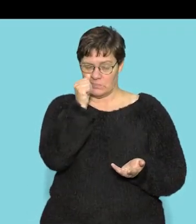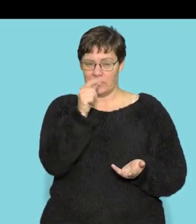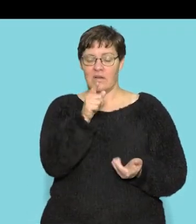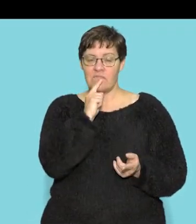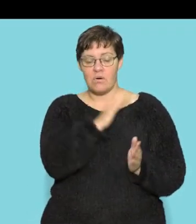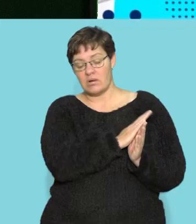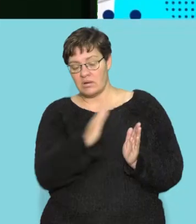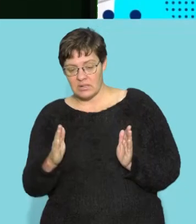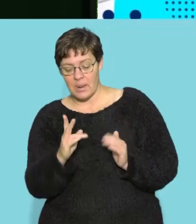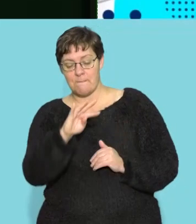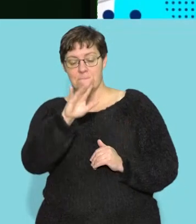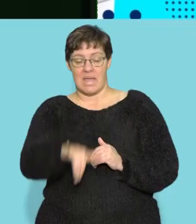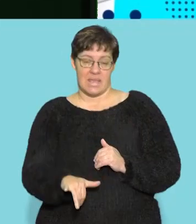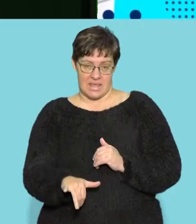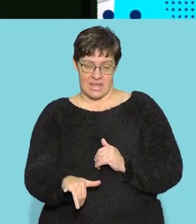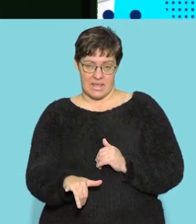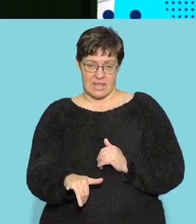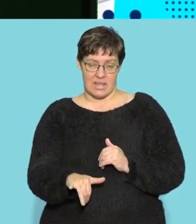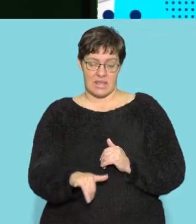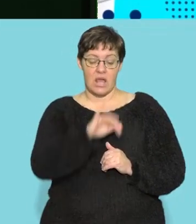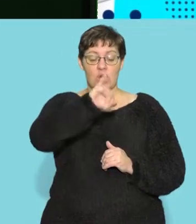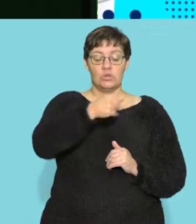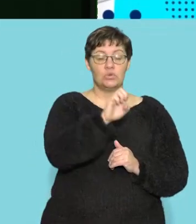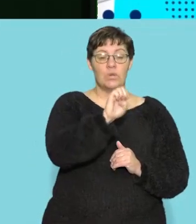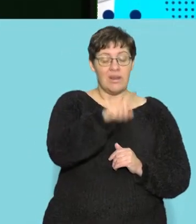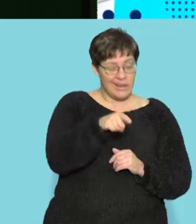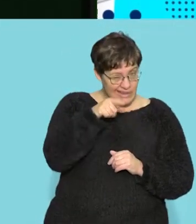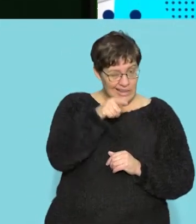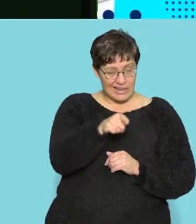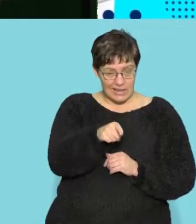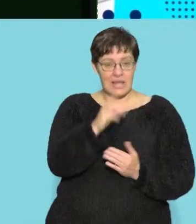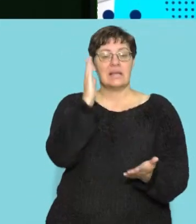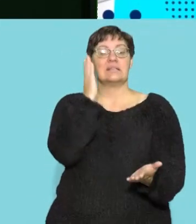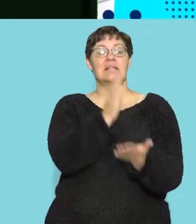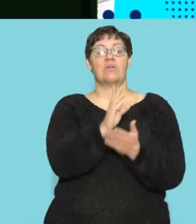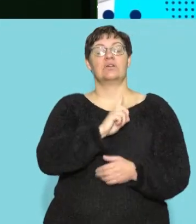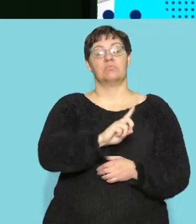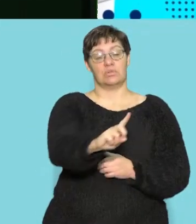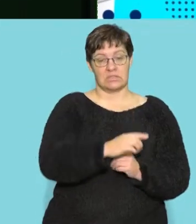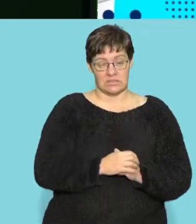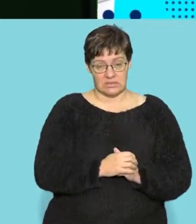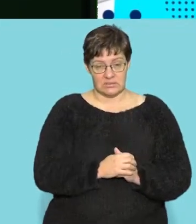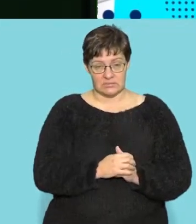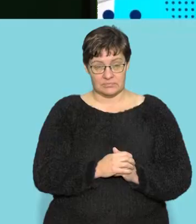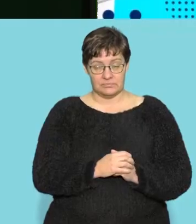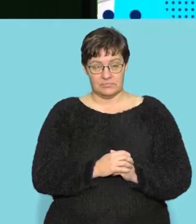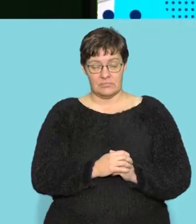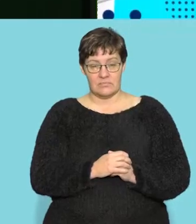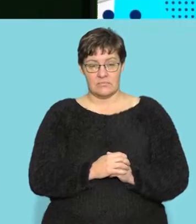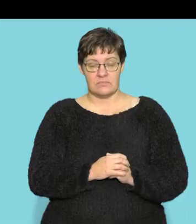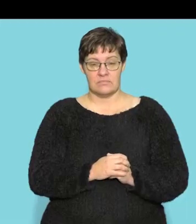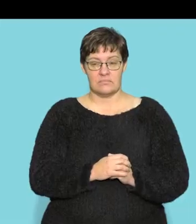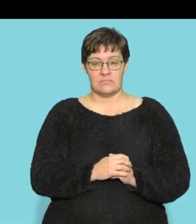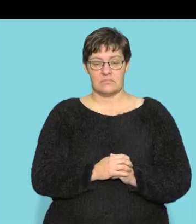received rental right up to May. It's the June one that appears as a direct deposit. Okay, let's do